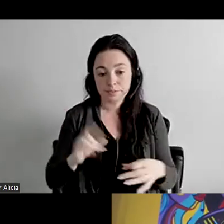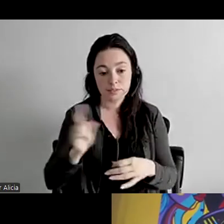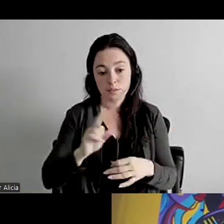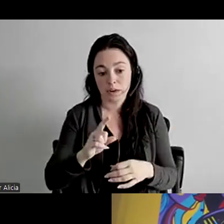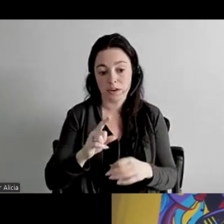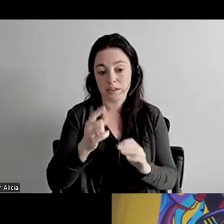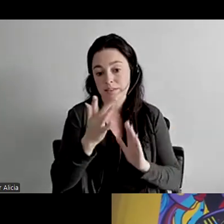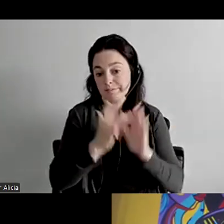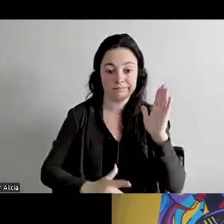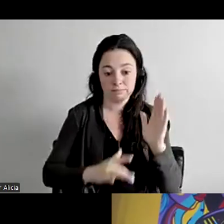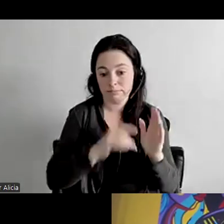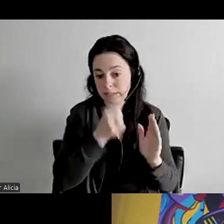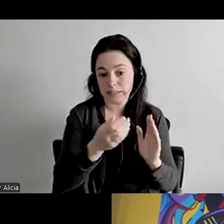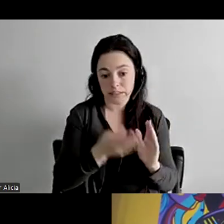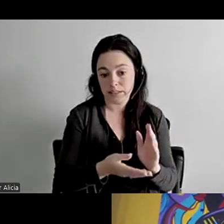those.